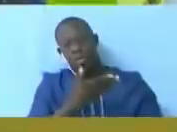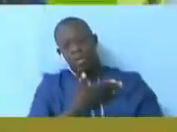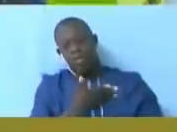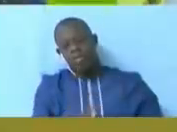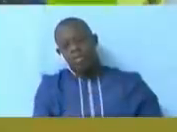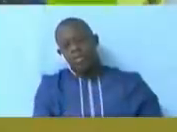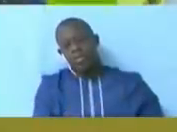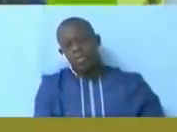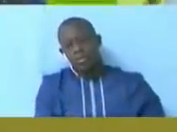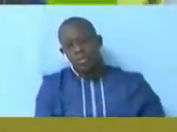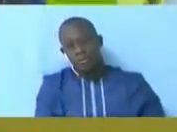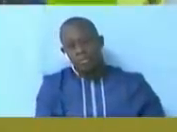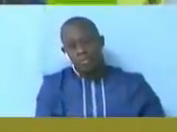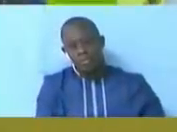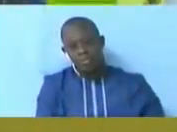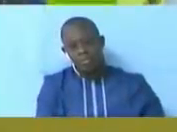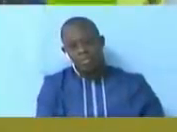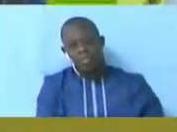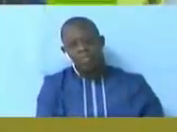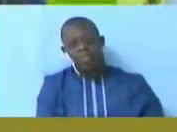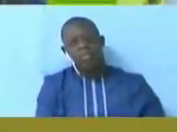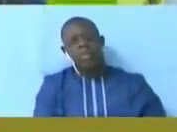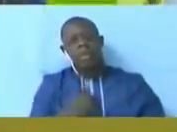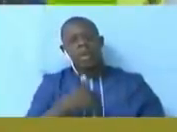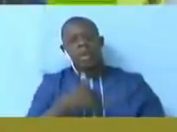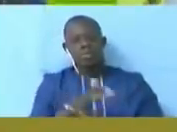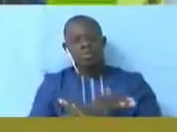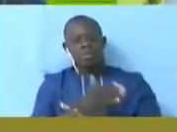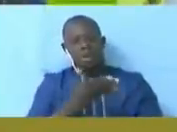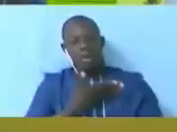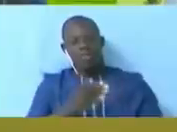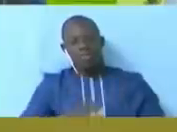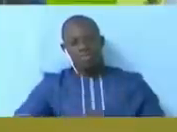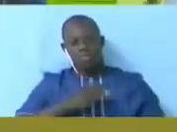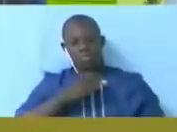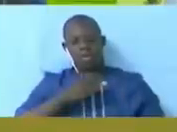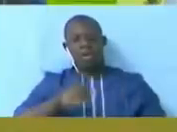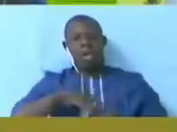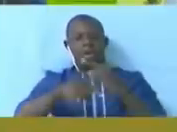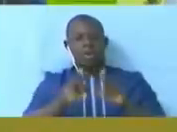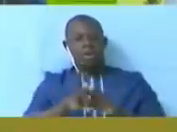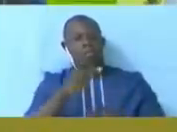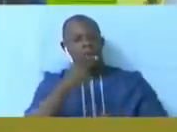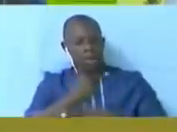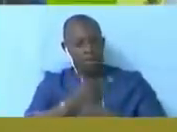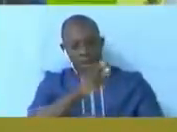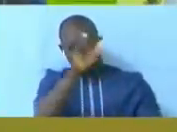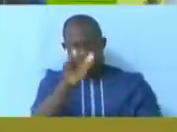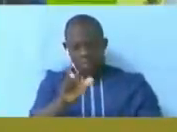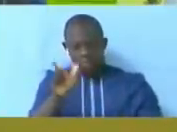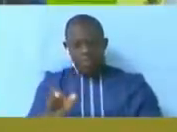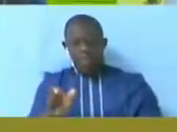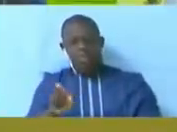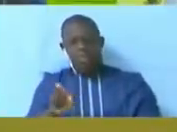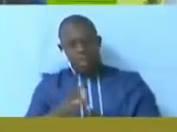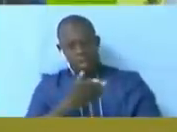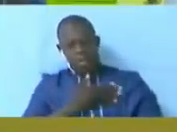used to have a great deal of confidence in the average Gambian. I